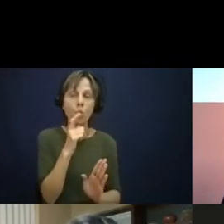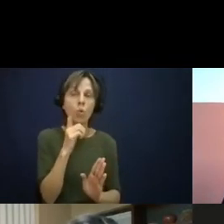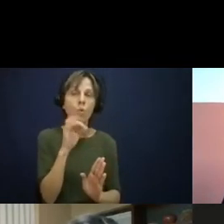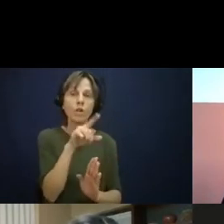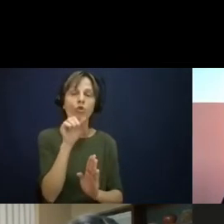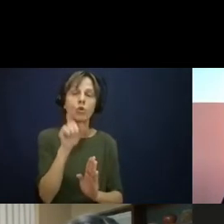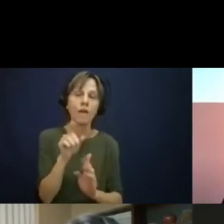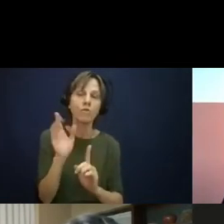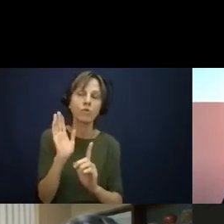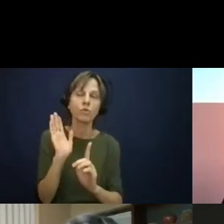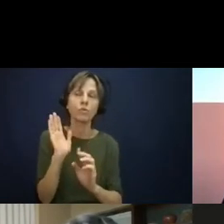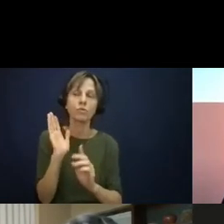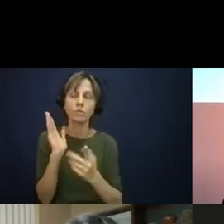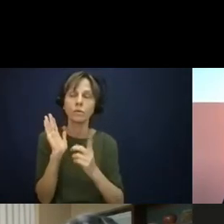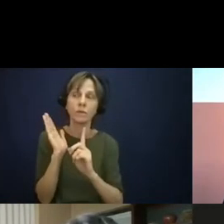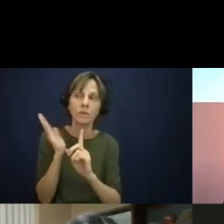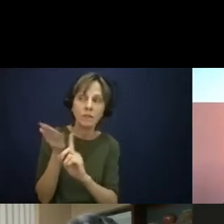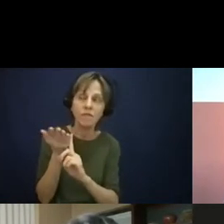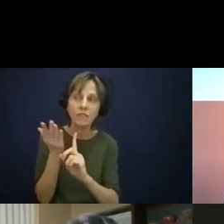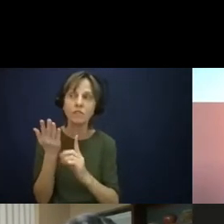to allow that to happen?